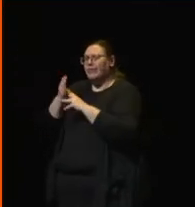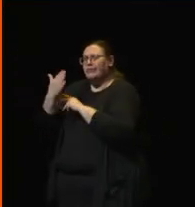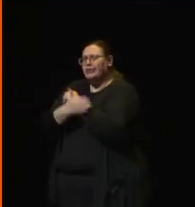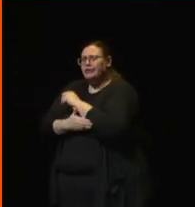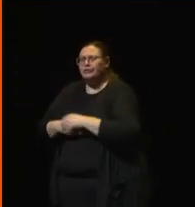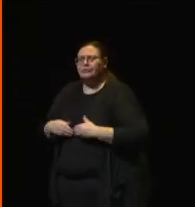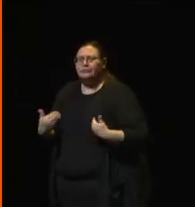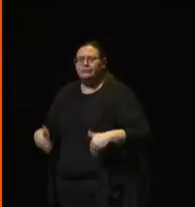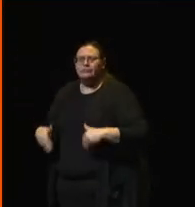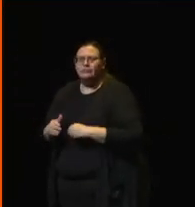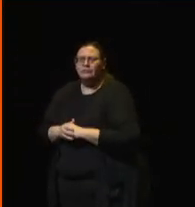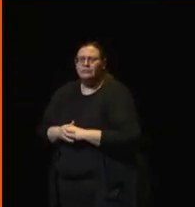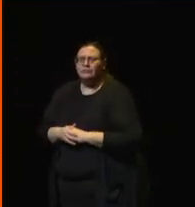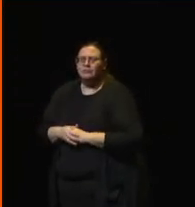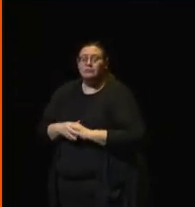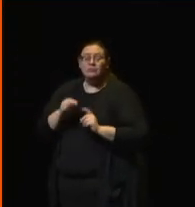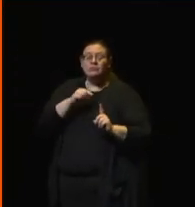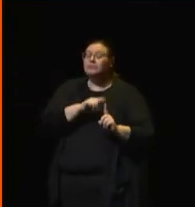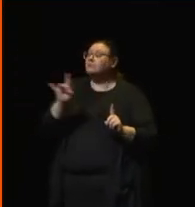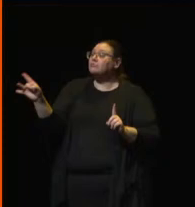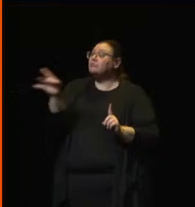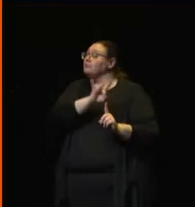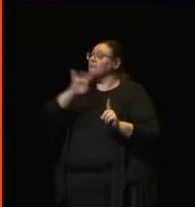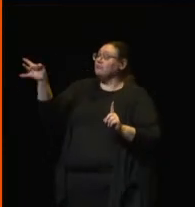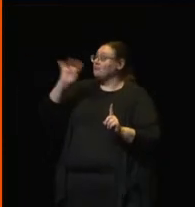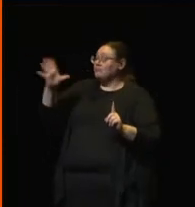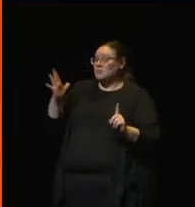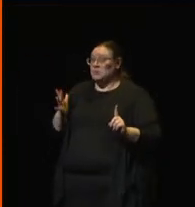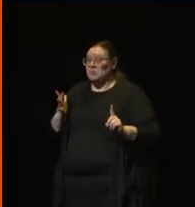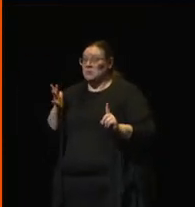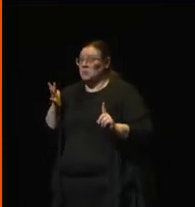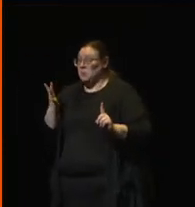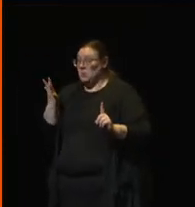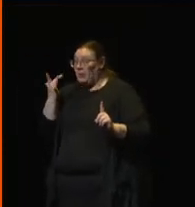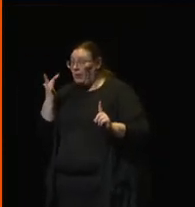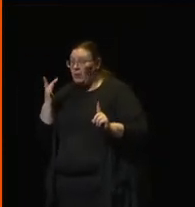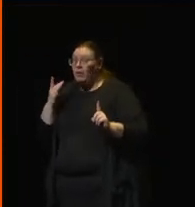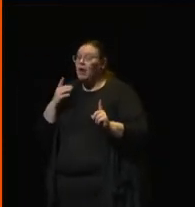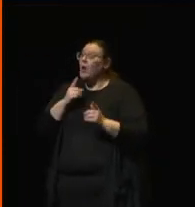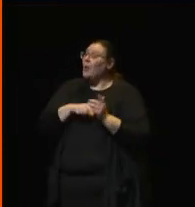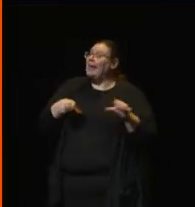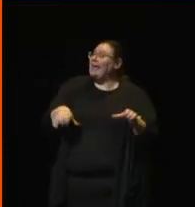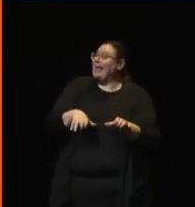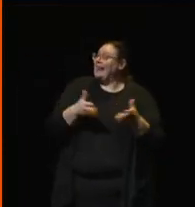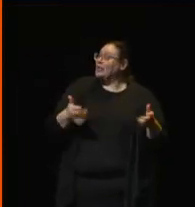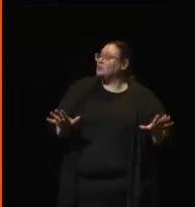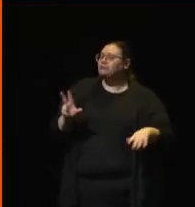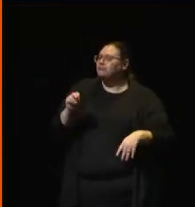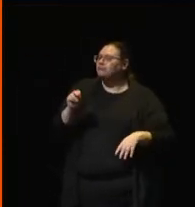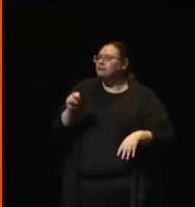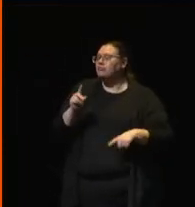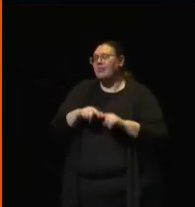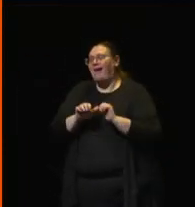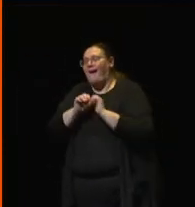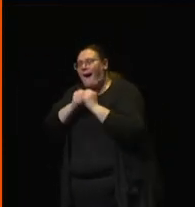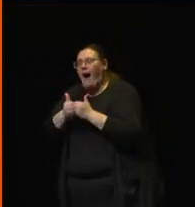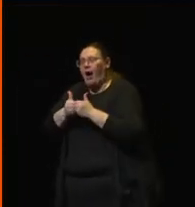What made Ady truly extraordinary, though, was not just what he did, but how he did it.